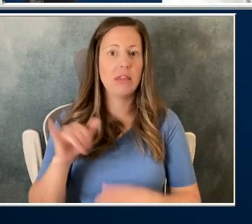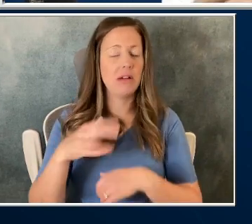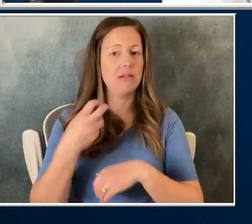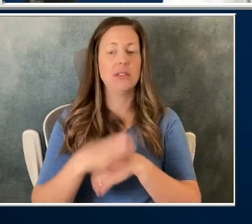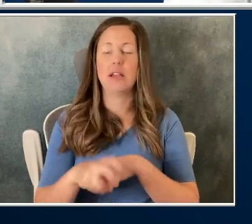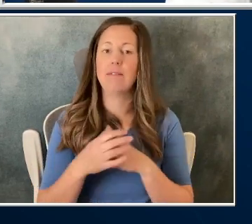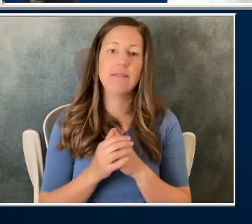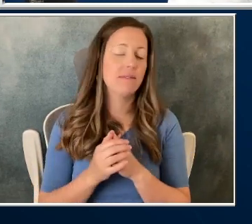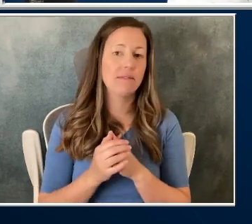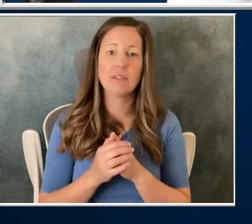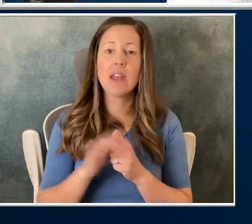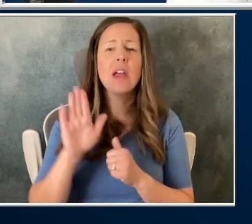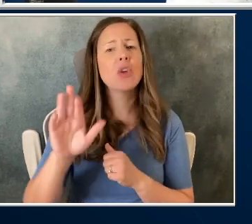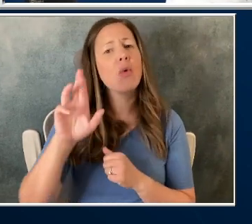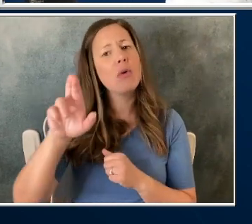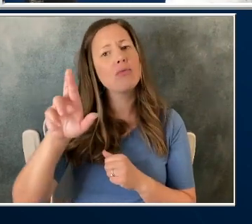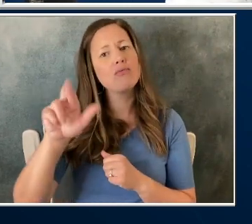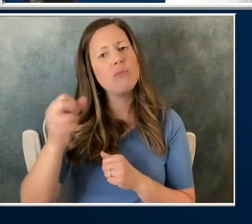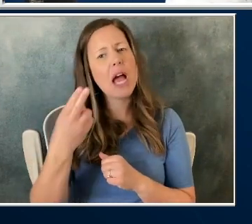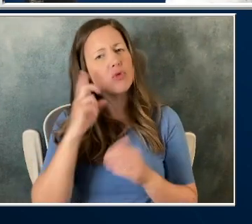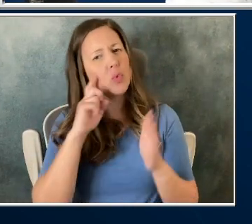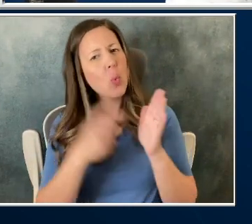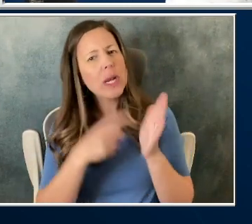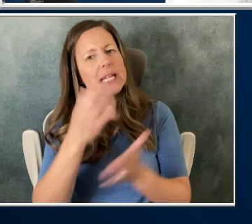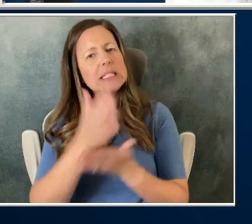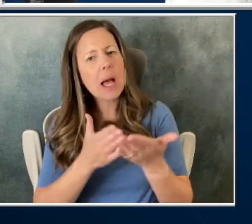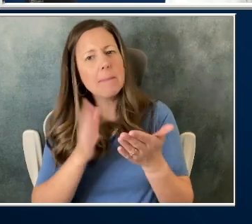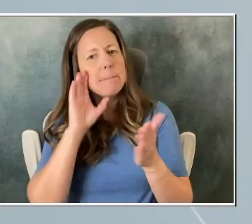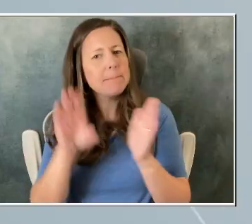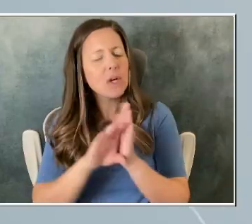of looked better on some of those photos toward the end, but what skin treatment did you end up